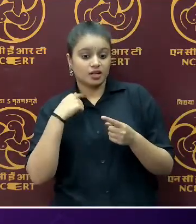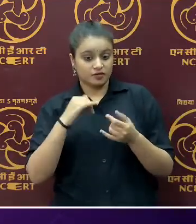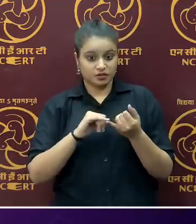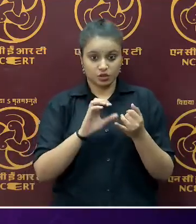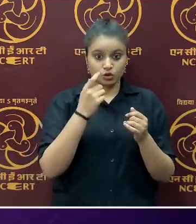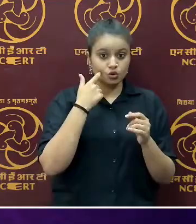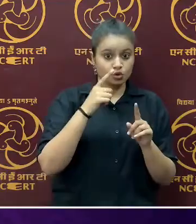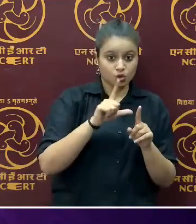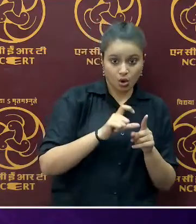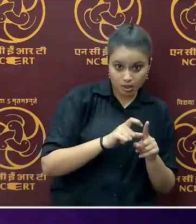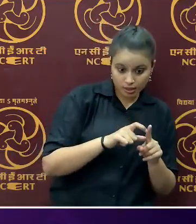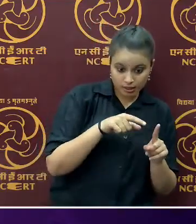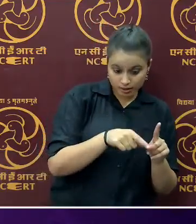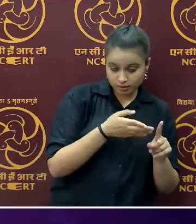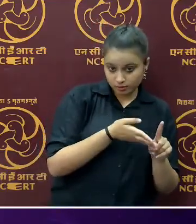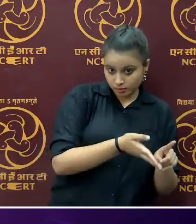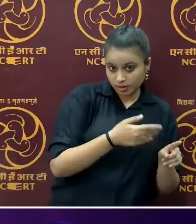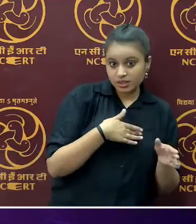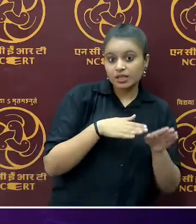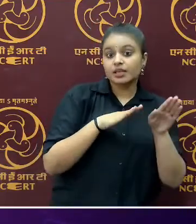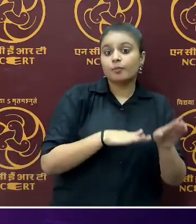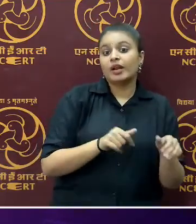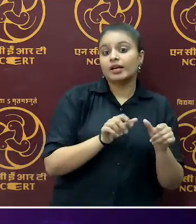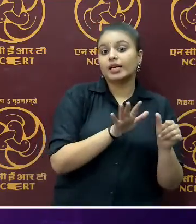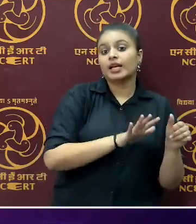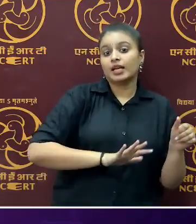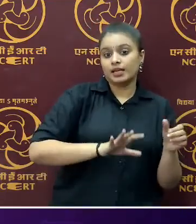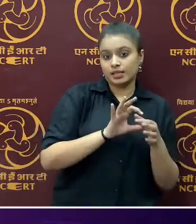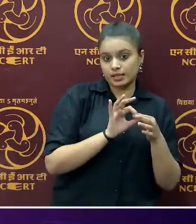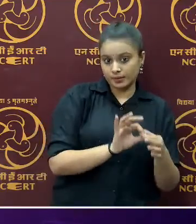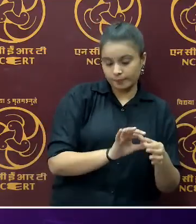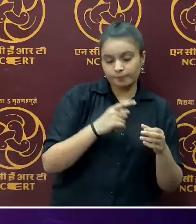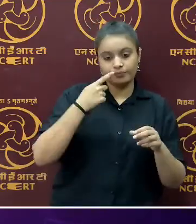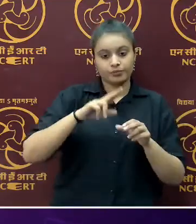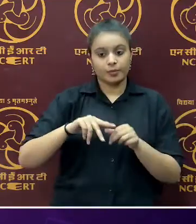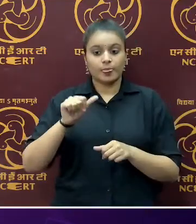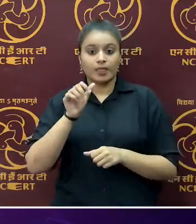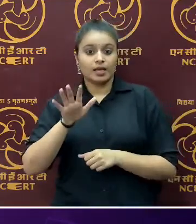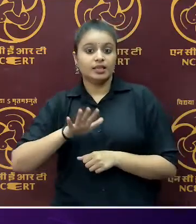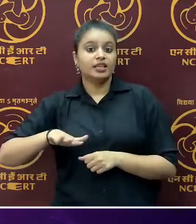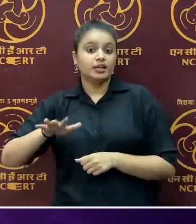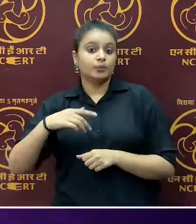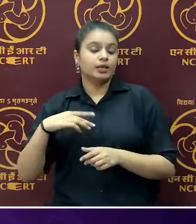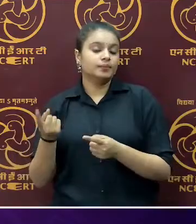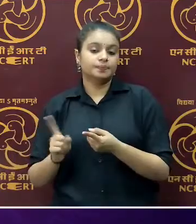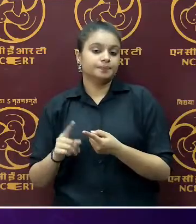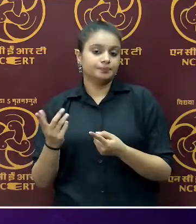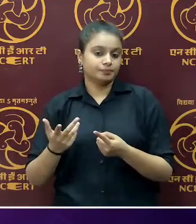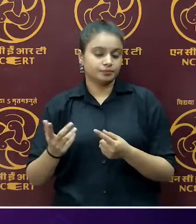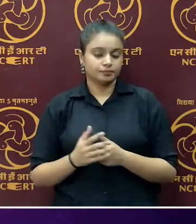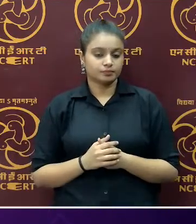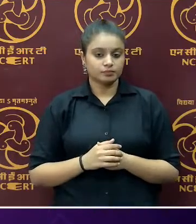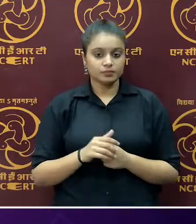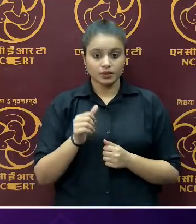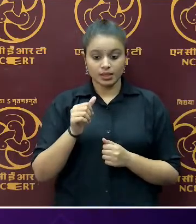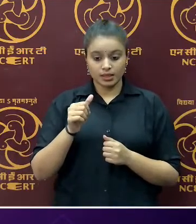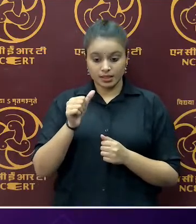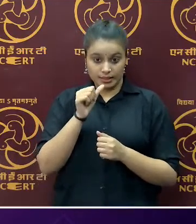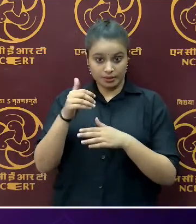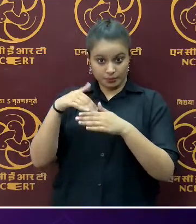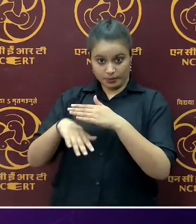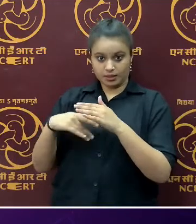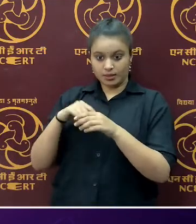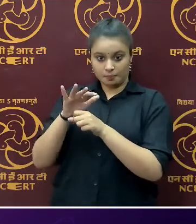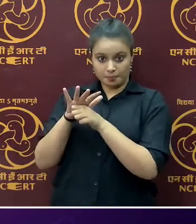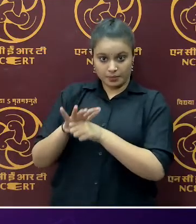have seen, it depends on the area. Yes. Right. Now for liquids, what is happening? The pressure